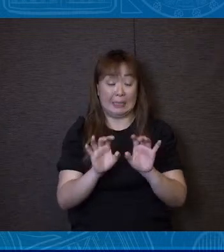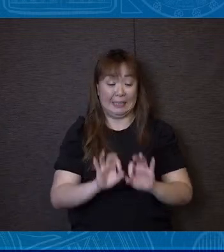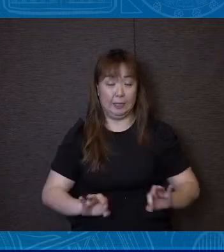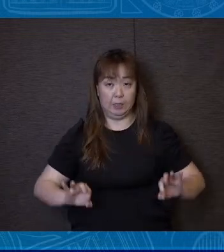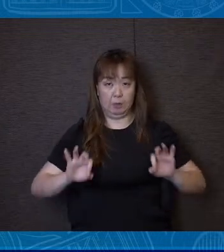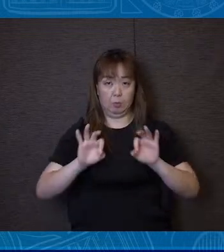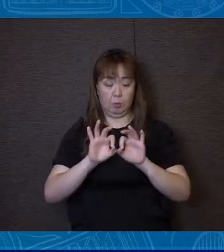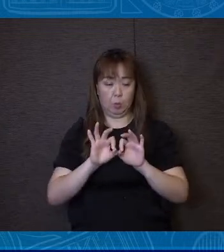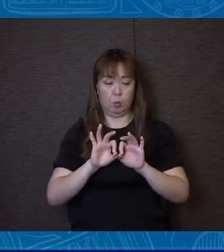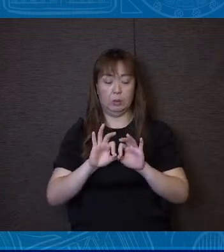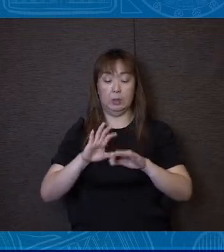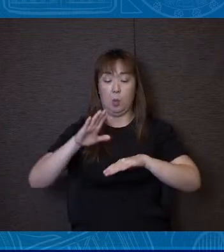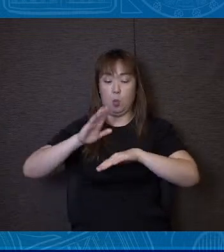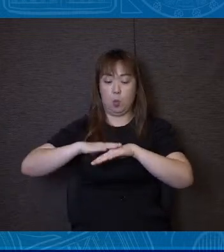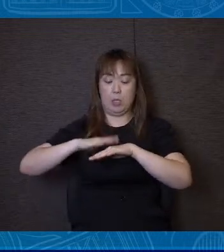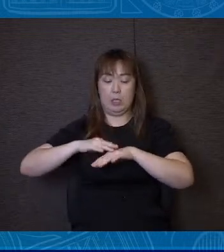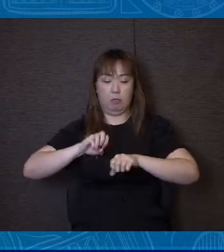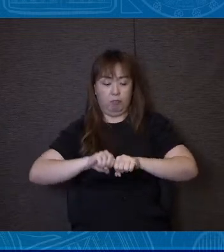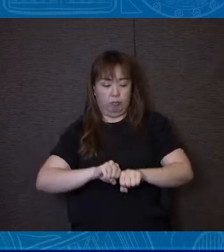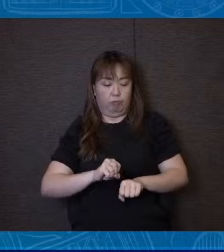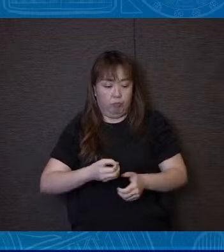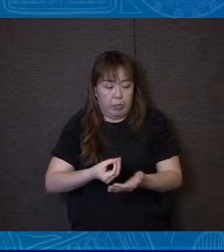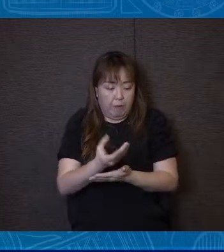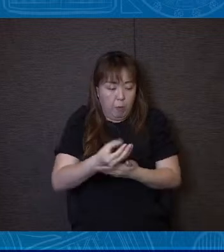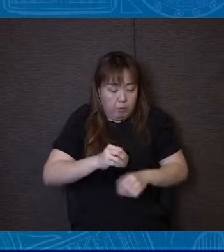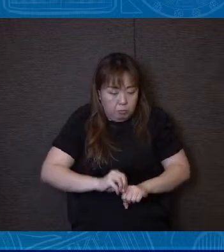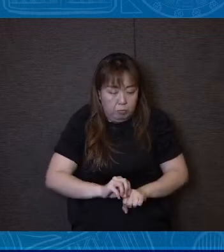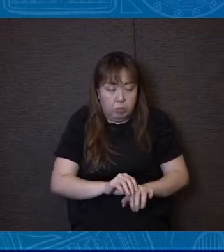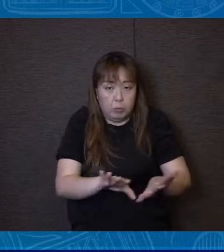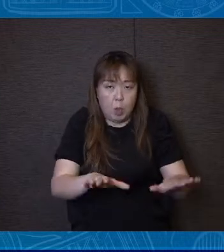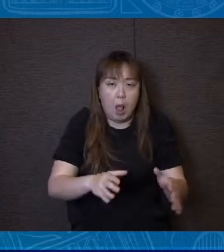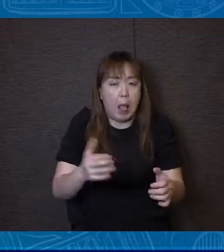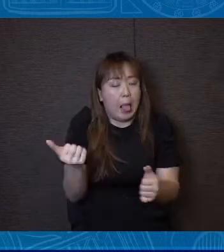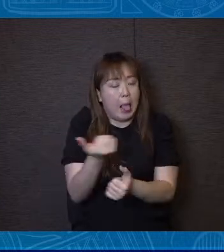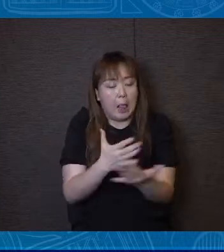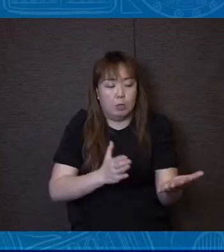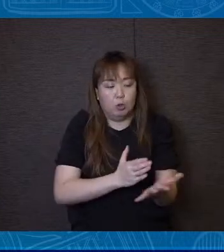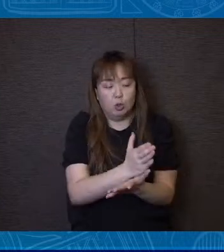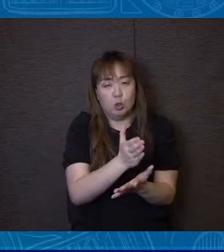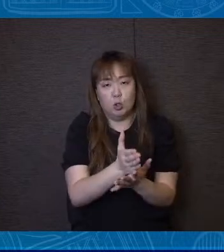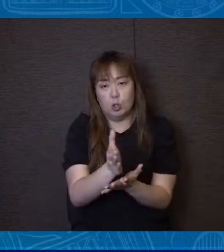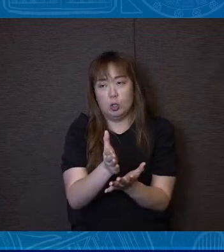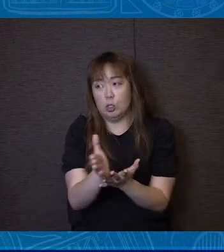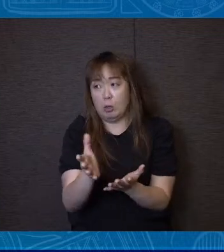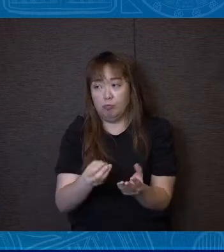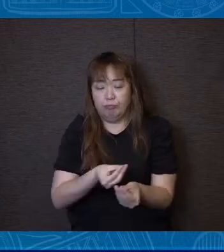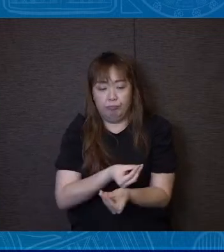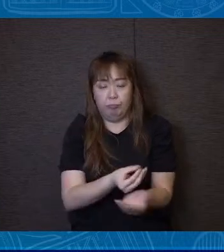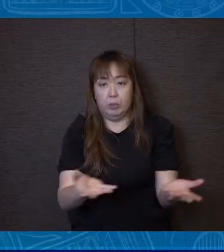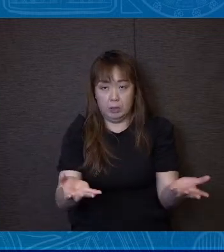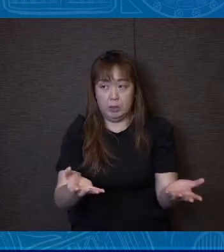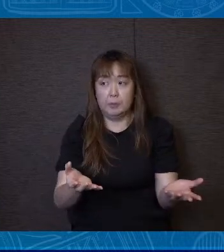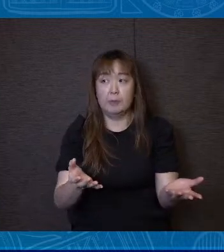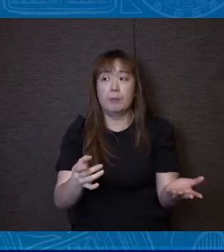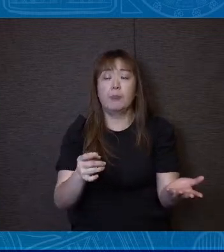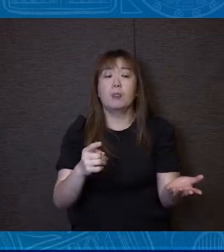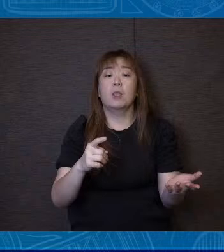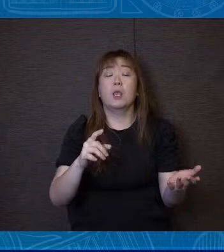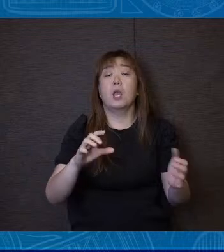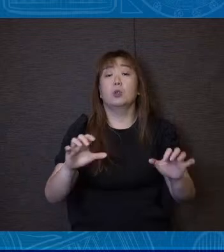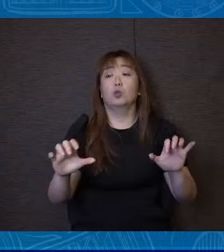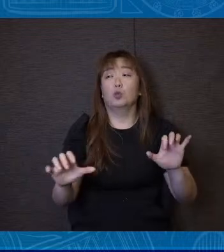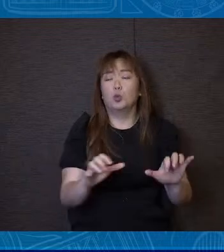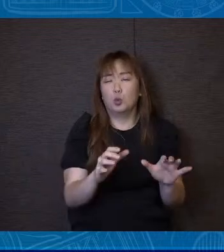address existing things, not to always do more, but do